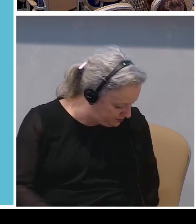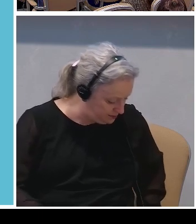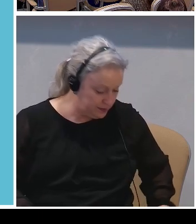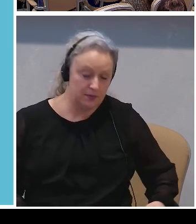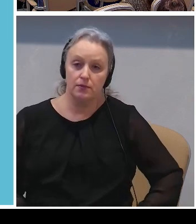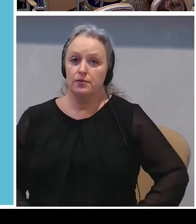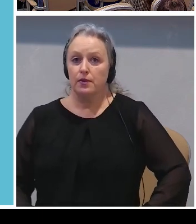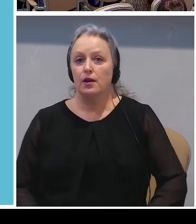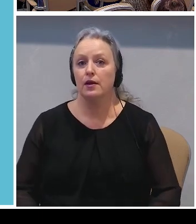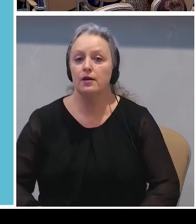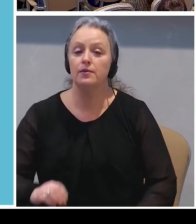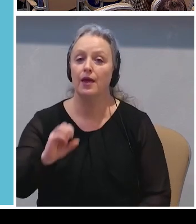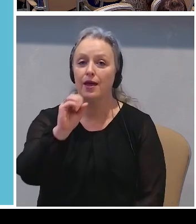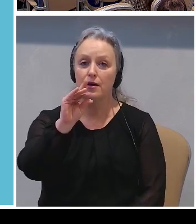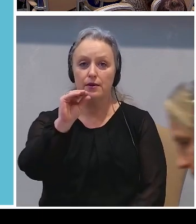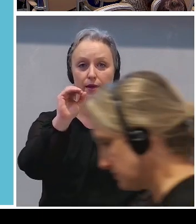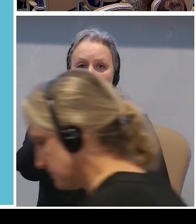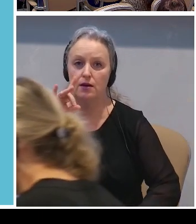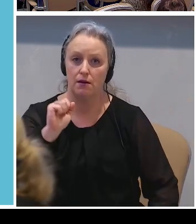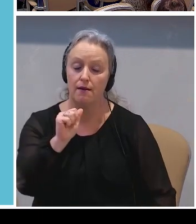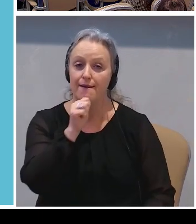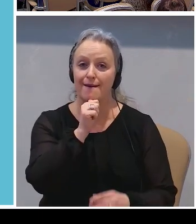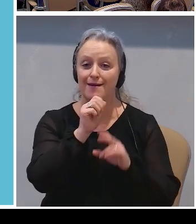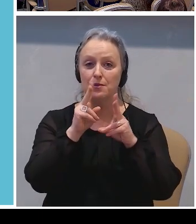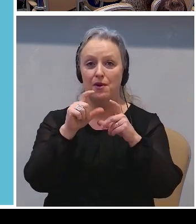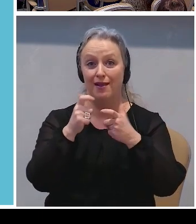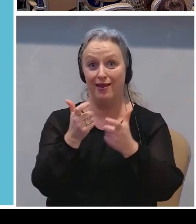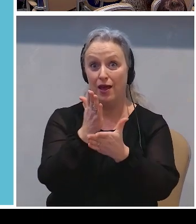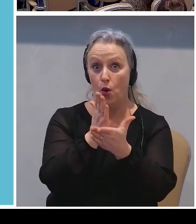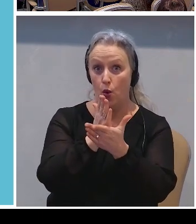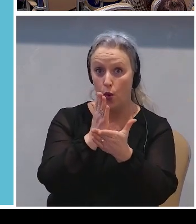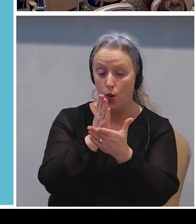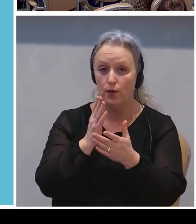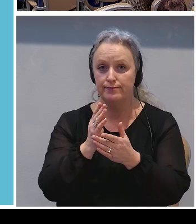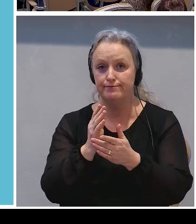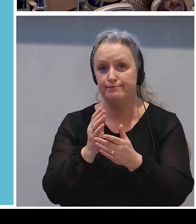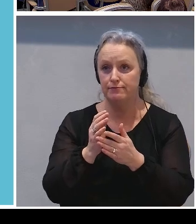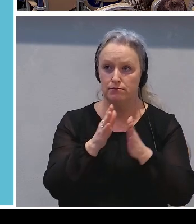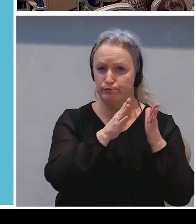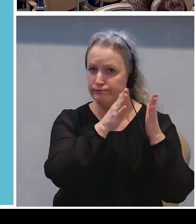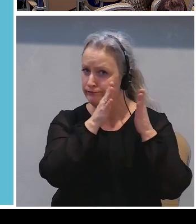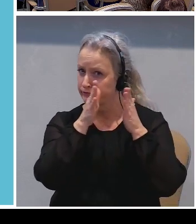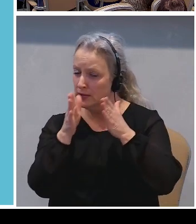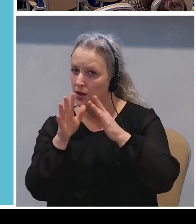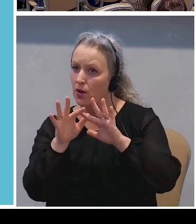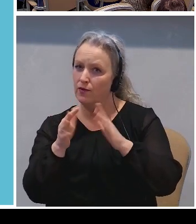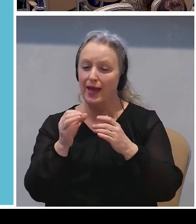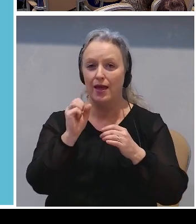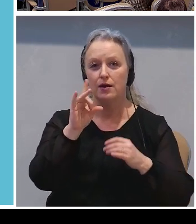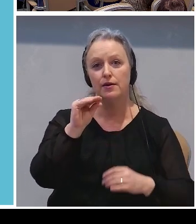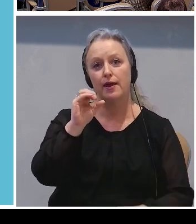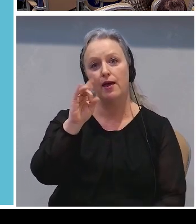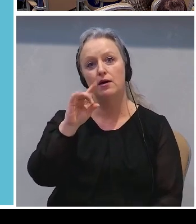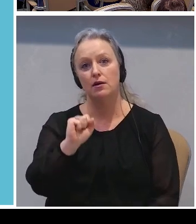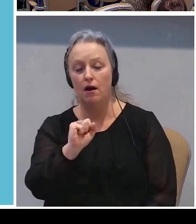funding preclinical research, so no much clinical studies, but at least one call for clinical trials will be launched through the program.